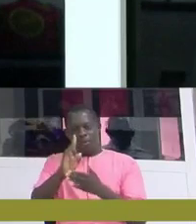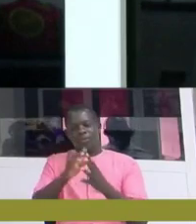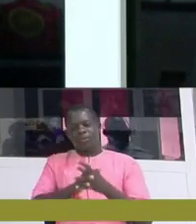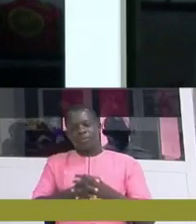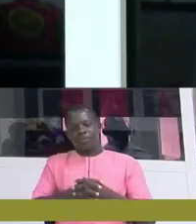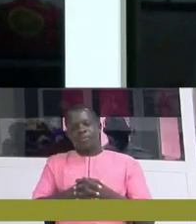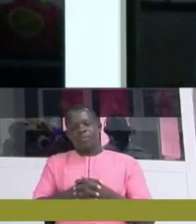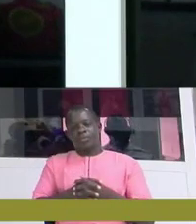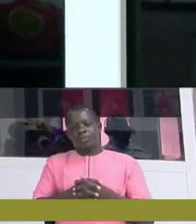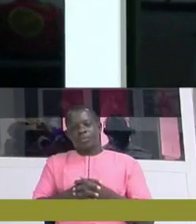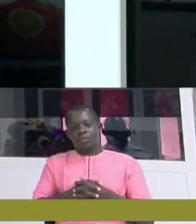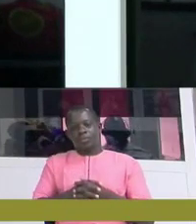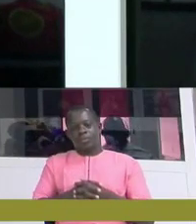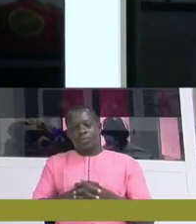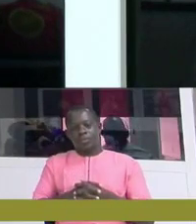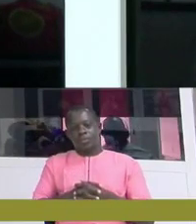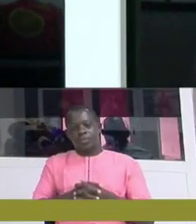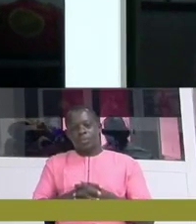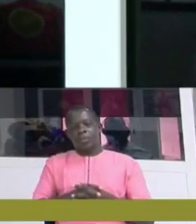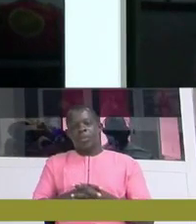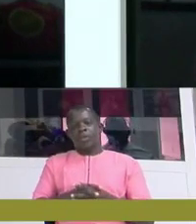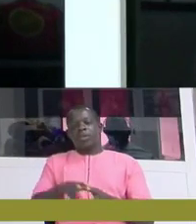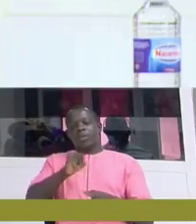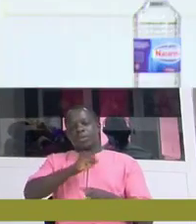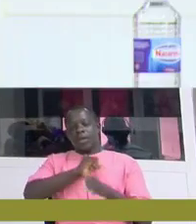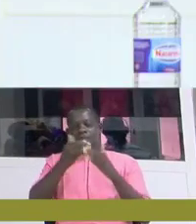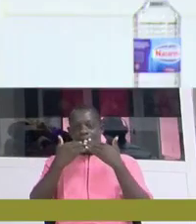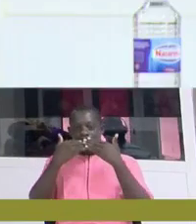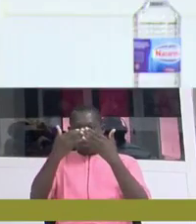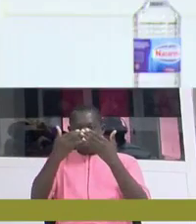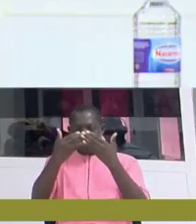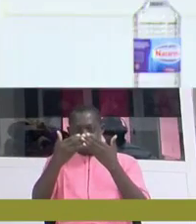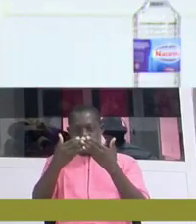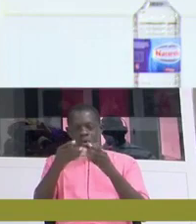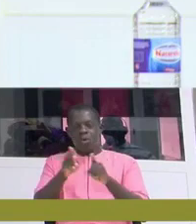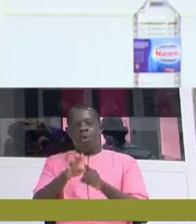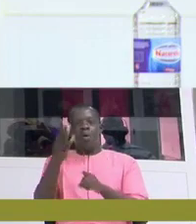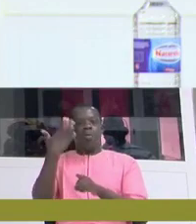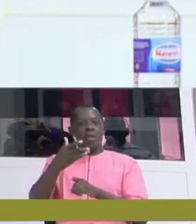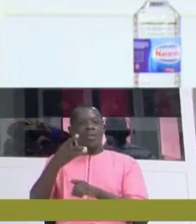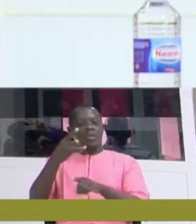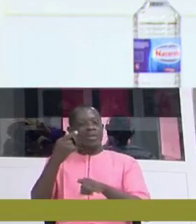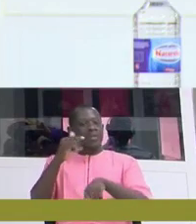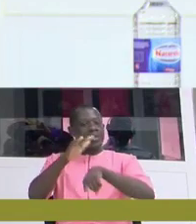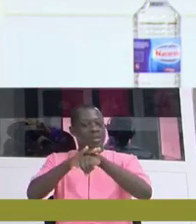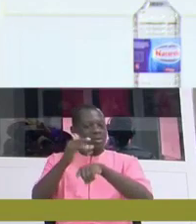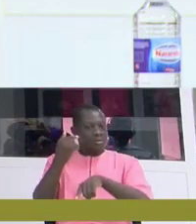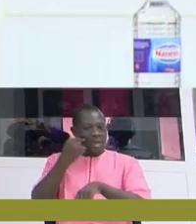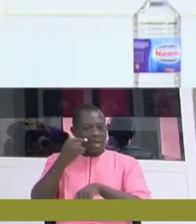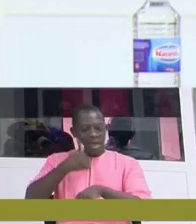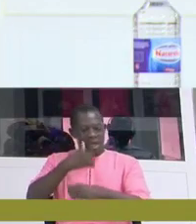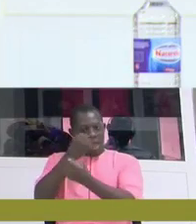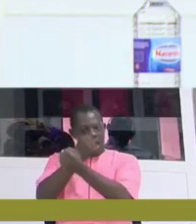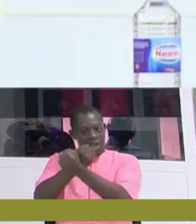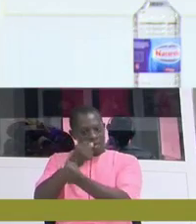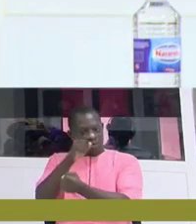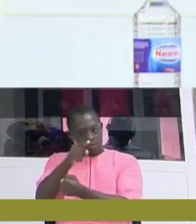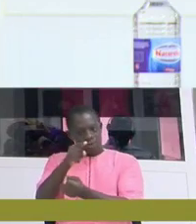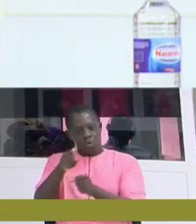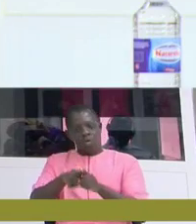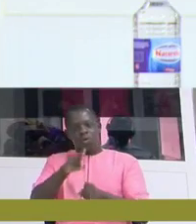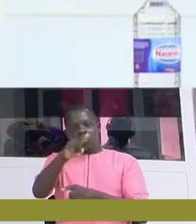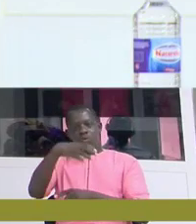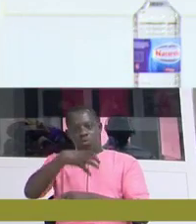Okay. Akayeko. Akayeko. He said to him that. Abirulungoman nangemuta. On the day that I arrested you. Ye